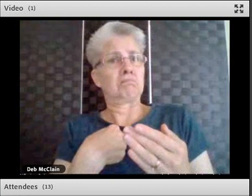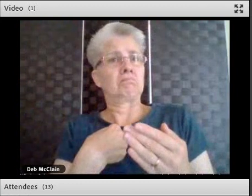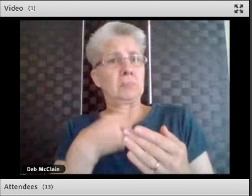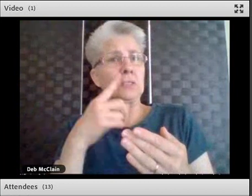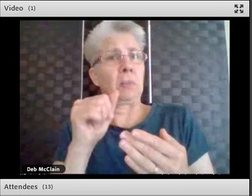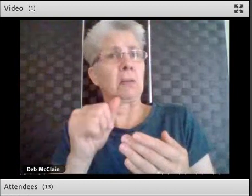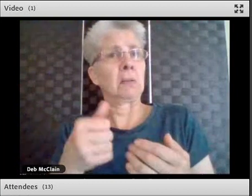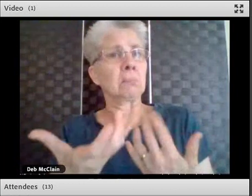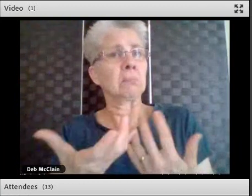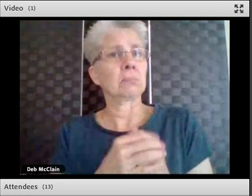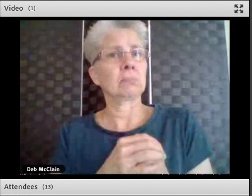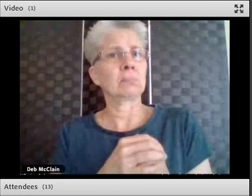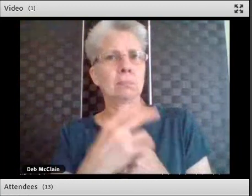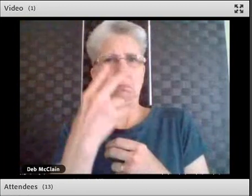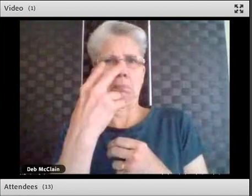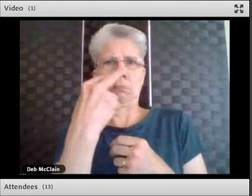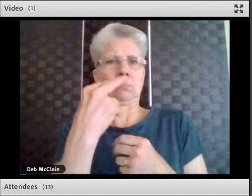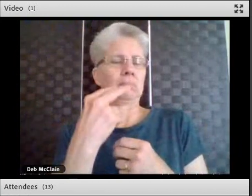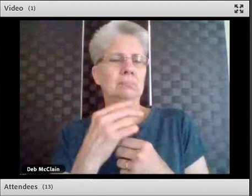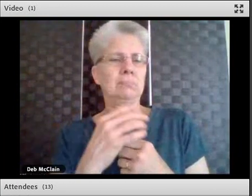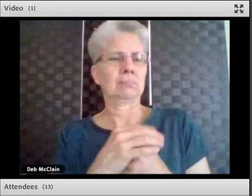they have a disability.